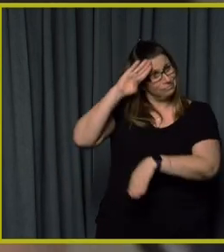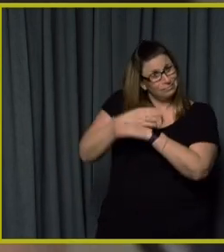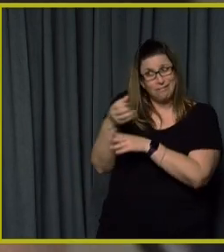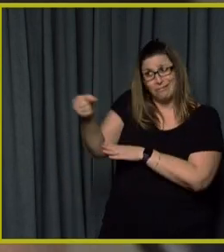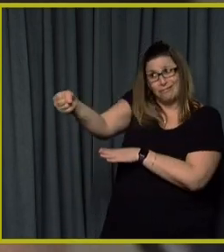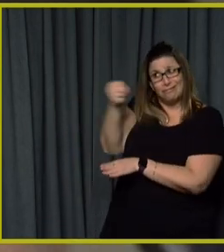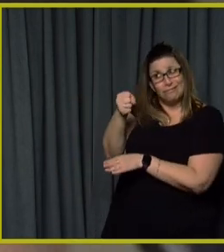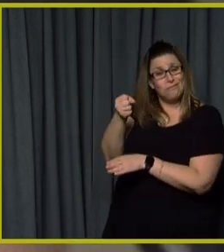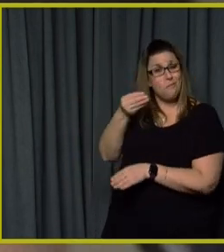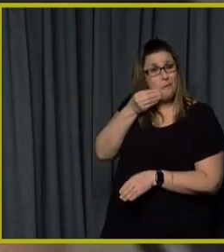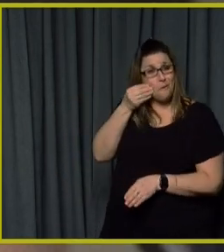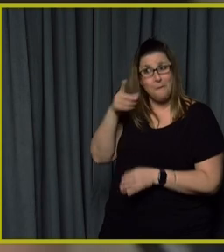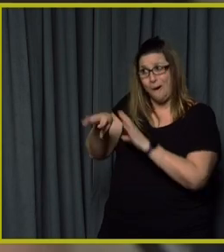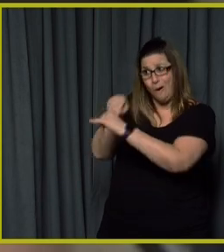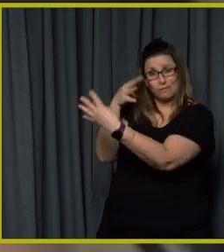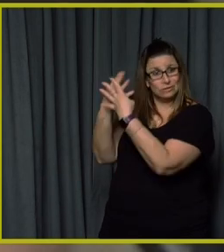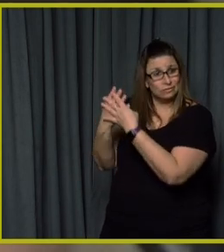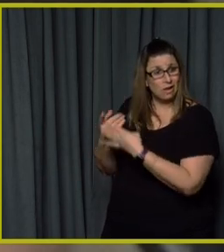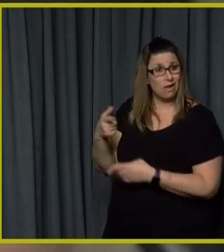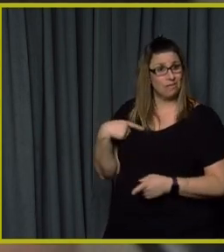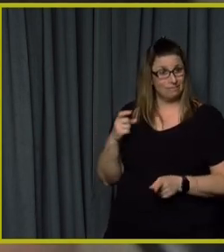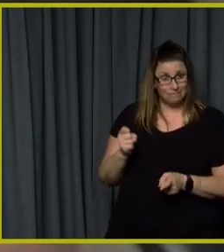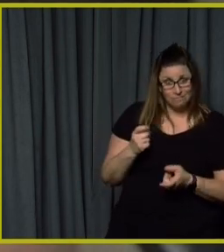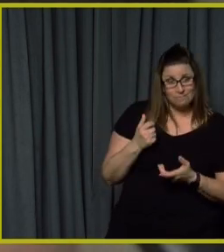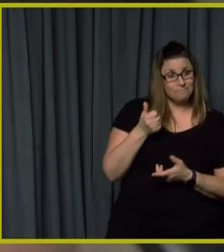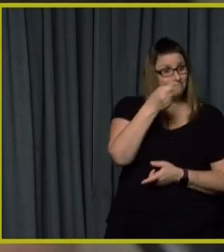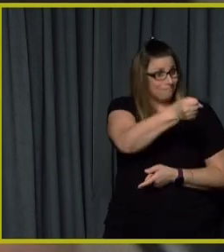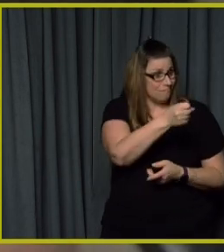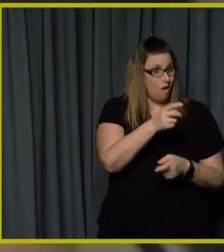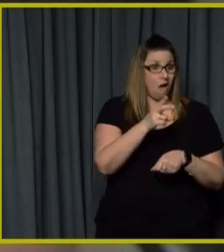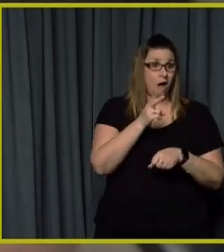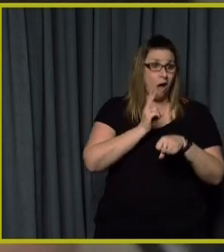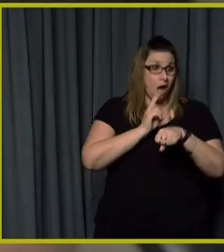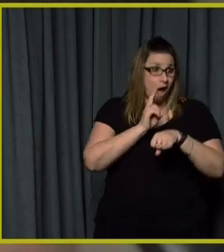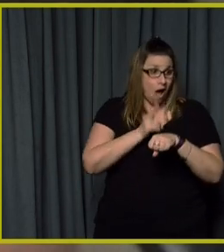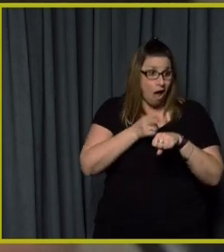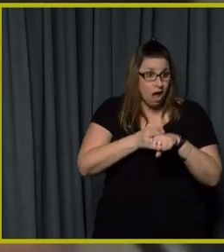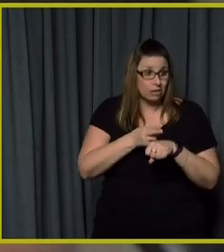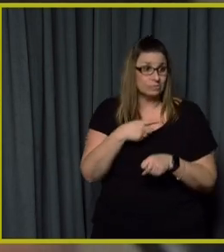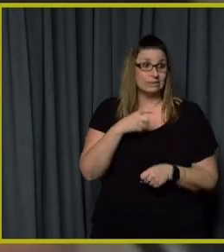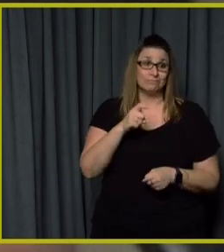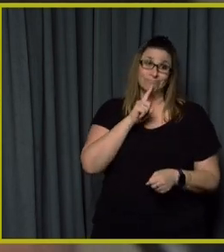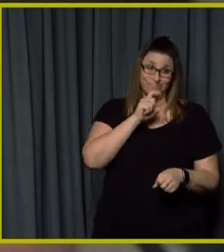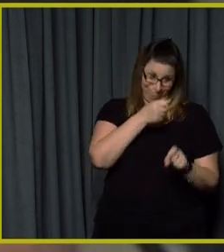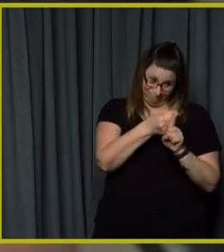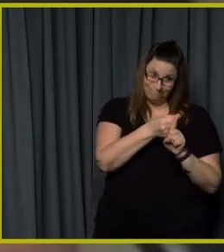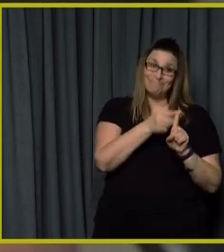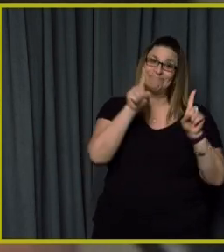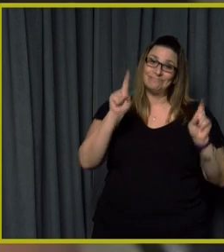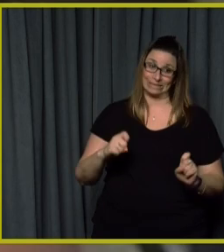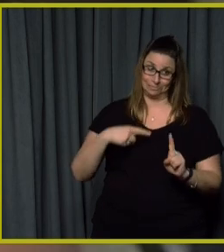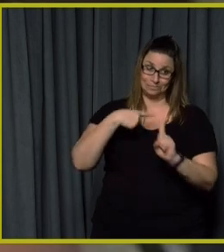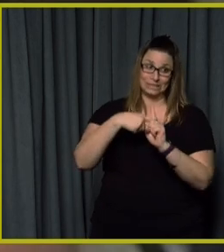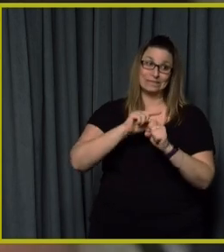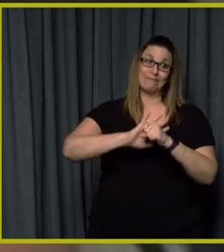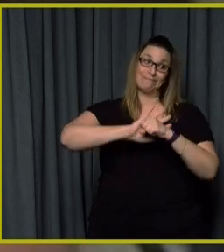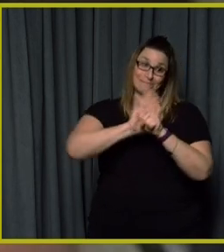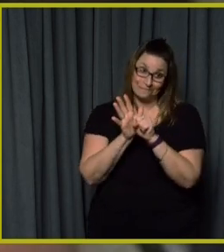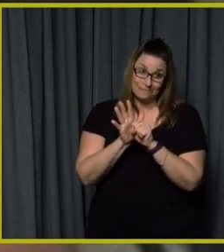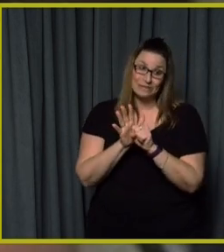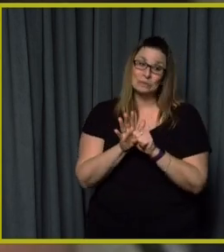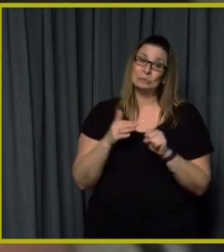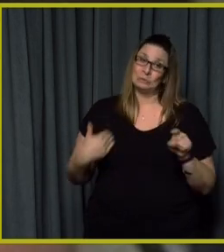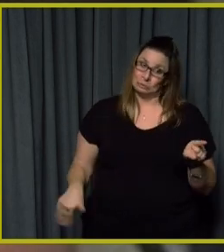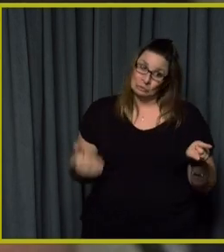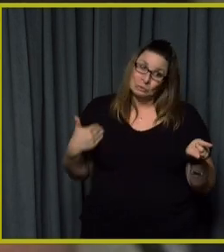positive for COVID-19. They would wake him up at like 3 o'clock in the morning, take